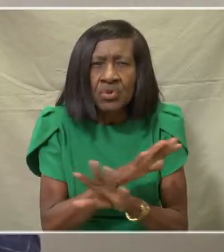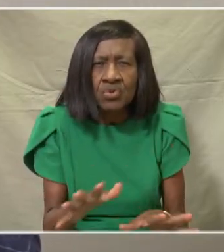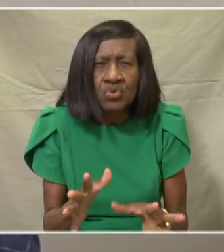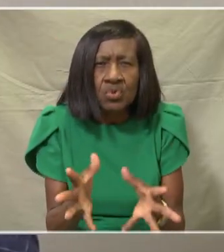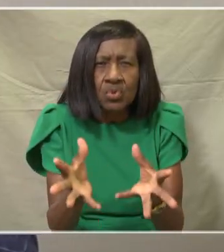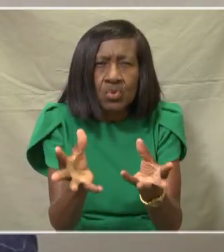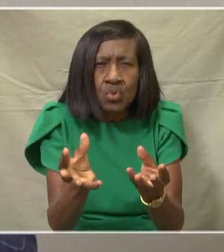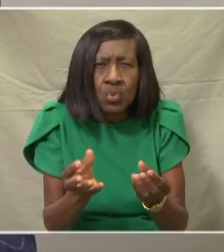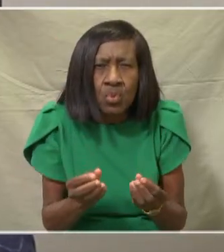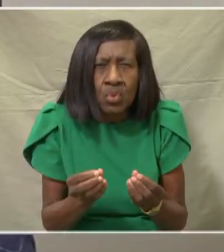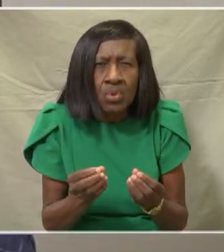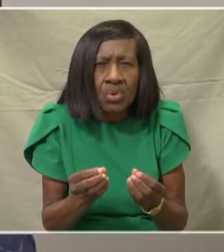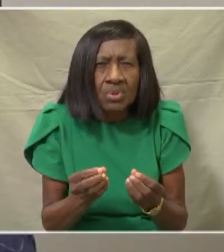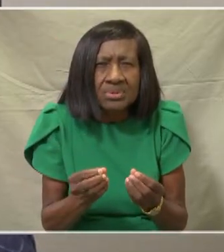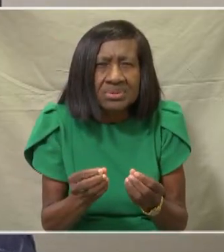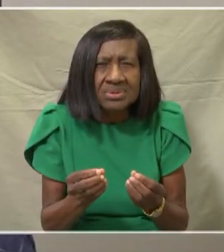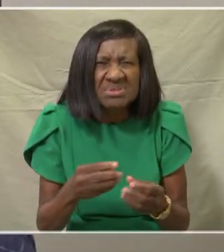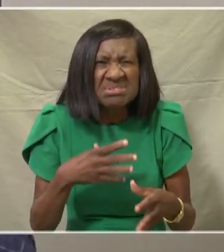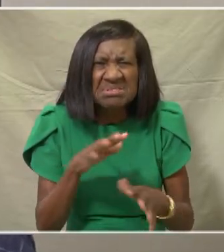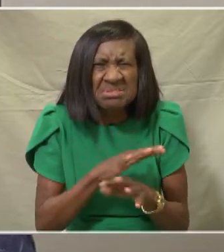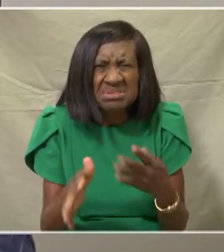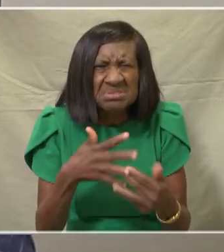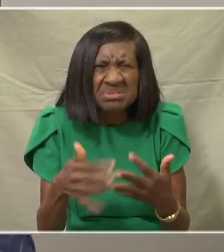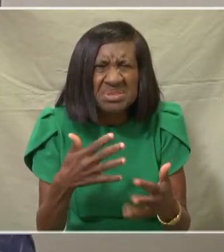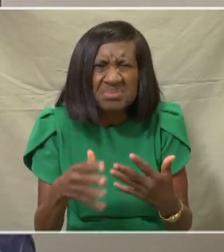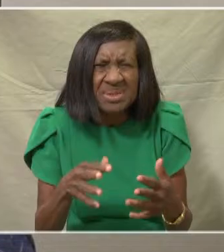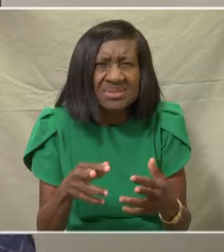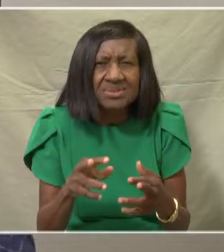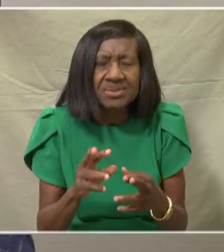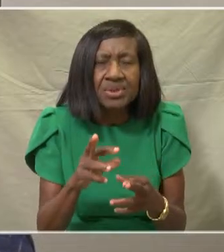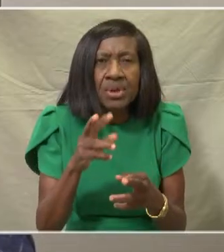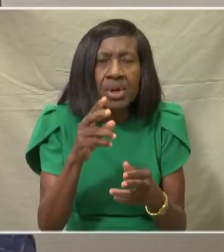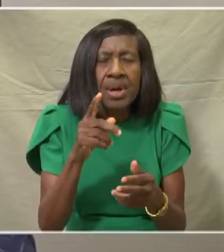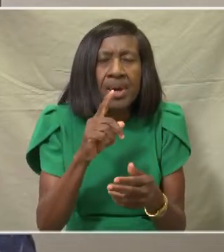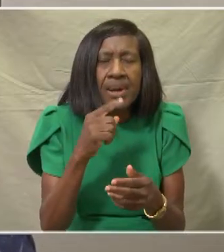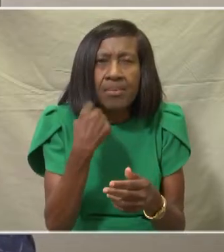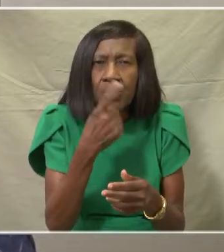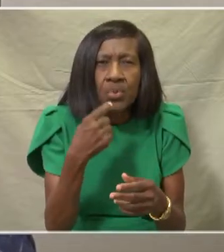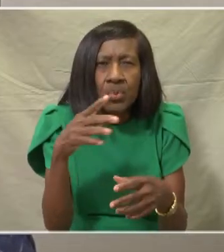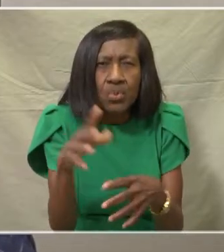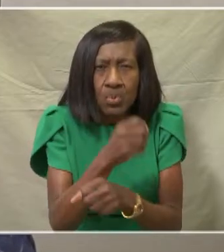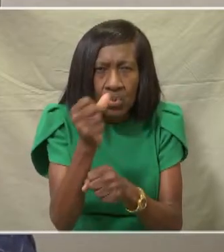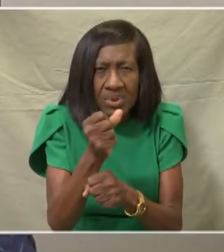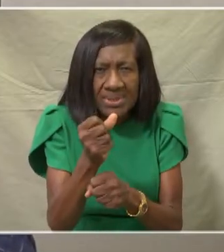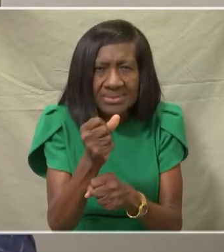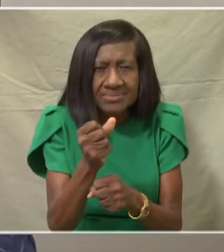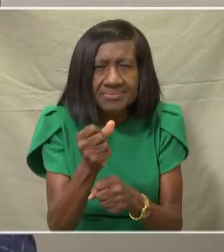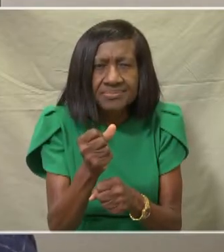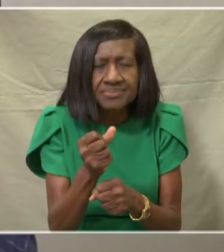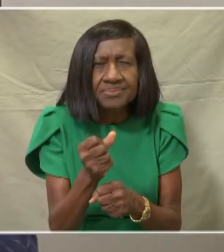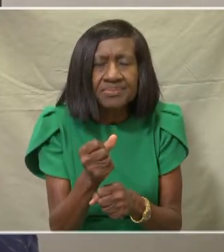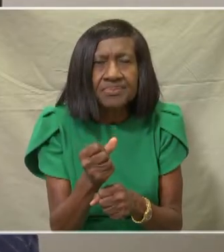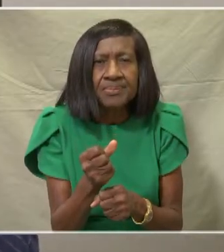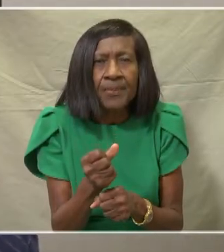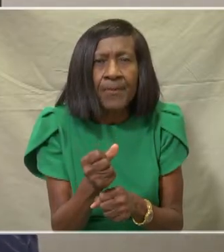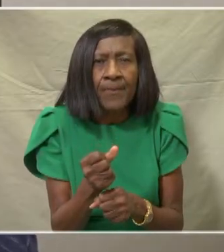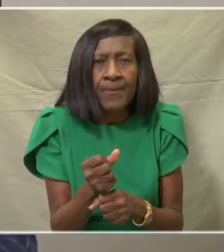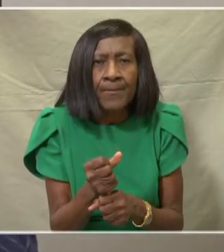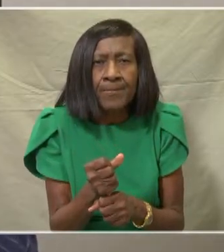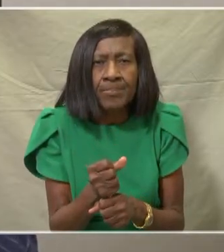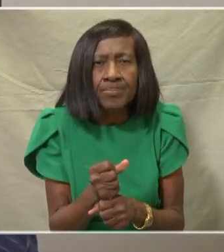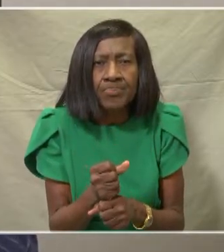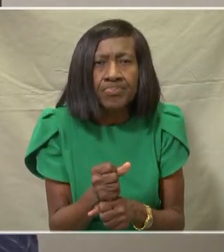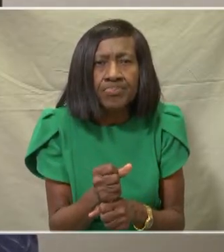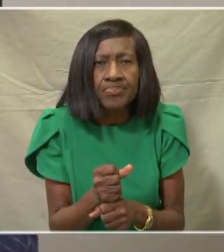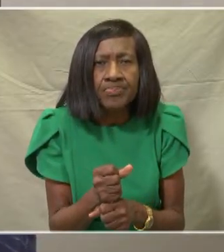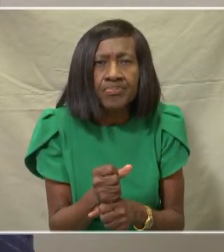particular result. Rather, it's all about the process. It's a very technical body of work that we're going to do during our time